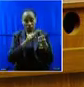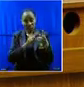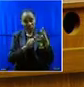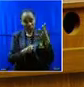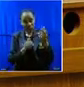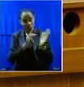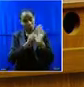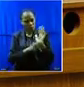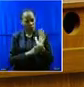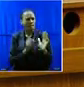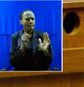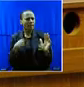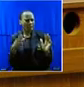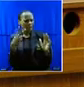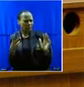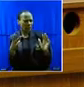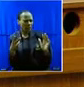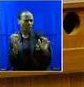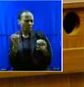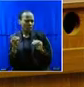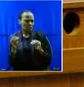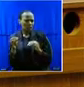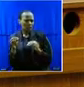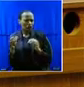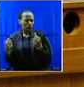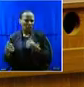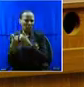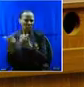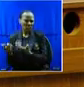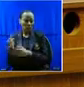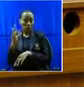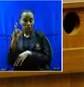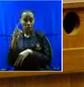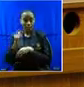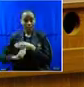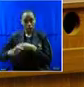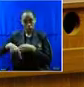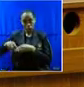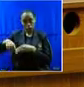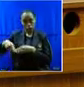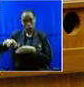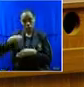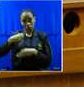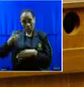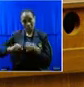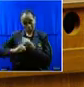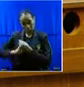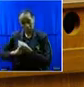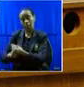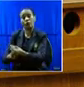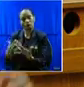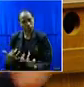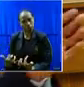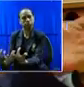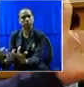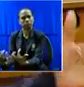be a gap of some 3 months where we need to give support to our people to continue